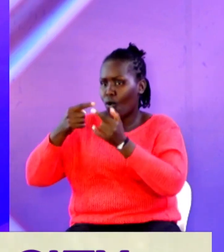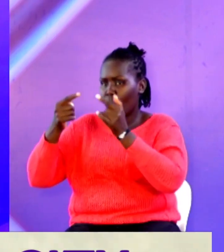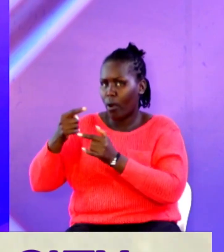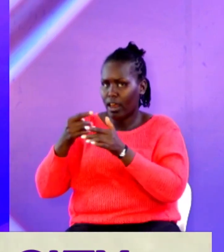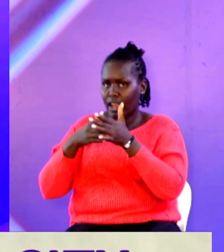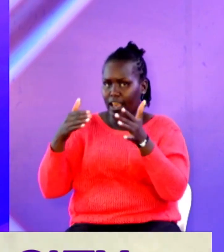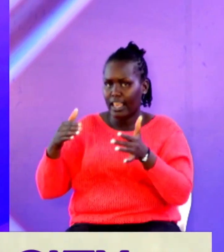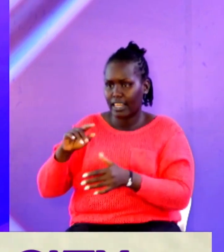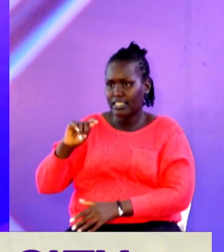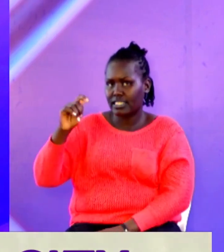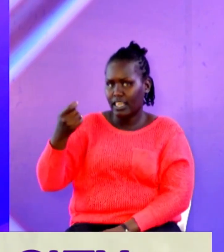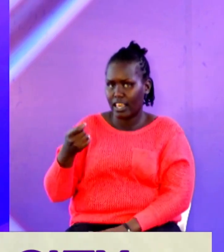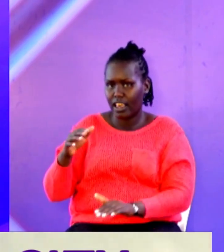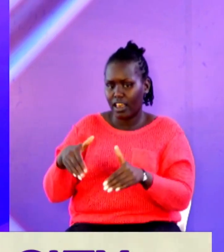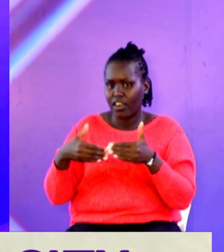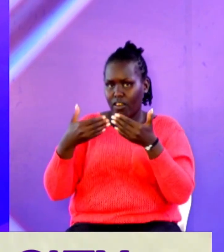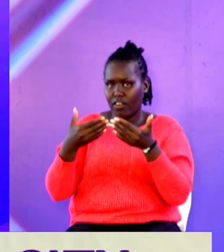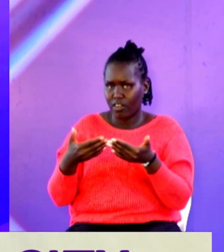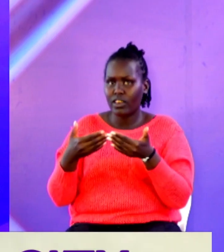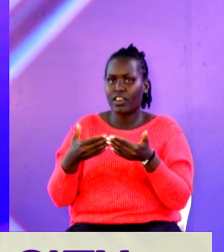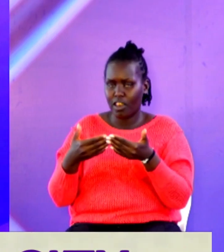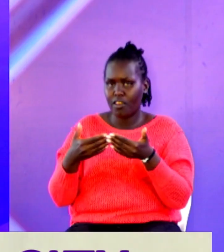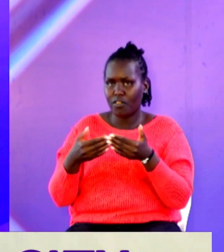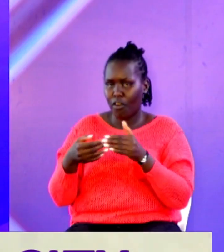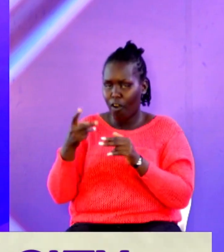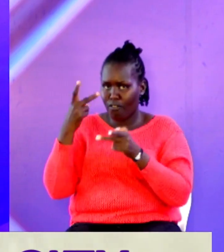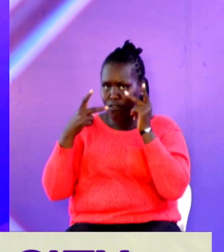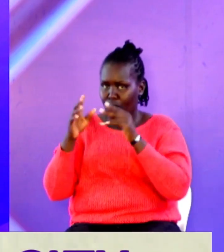general overview before we give the final prediction.